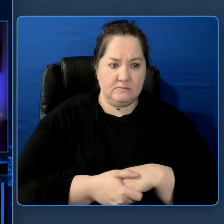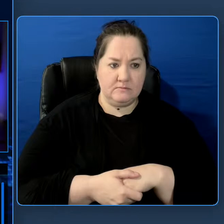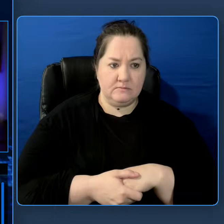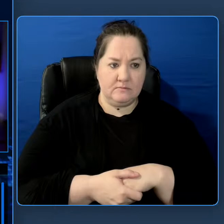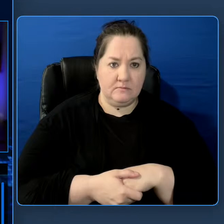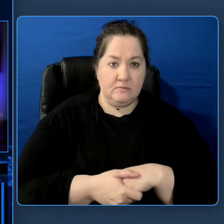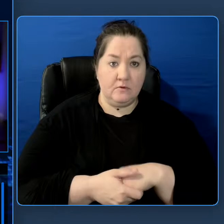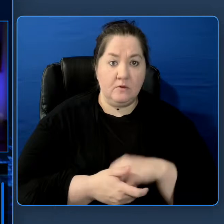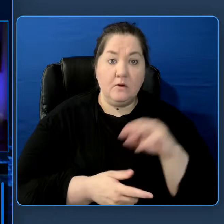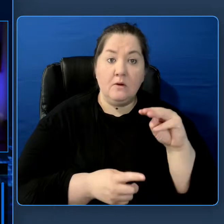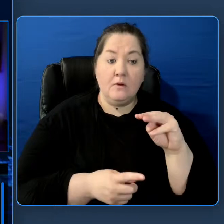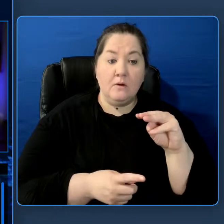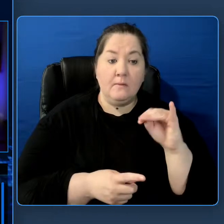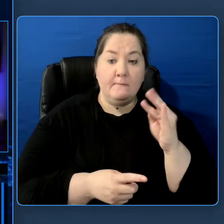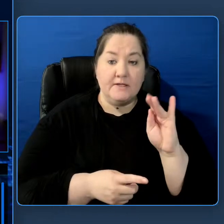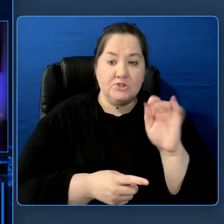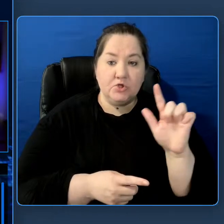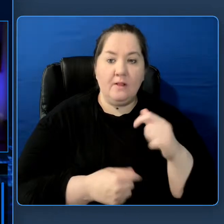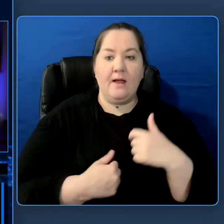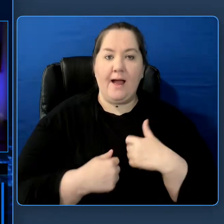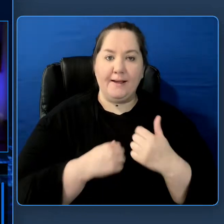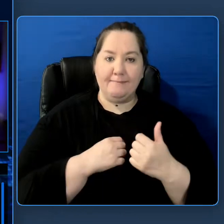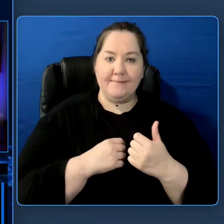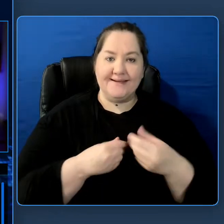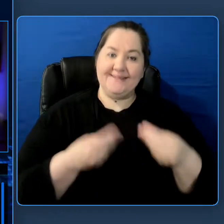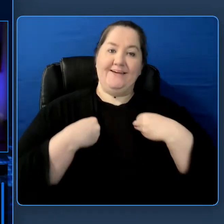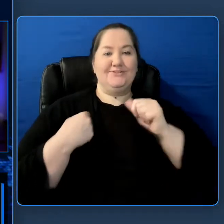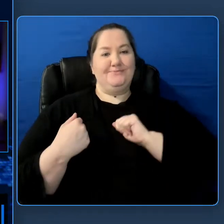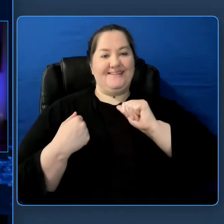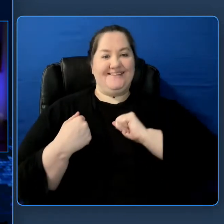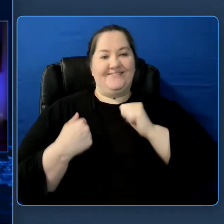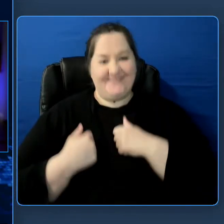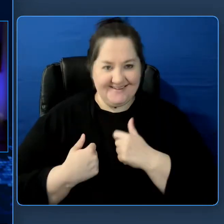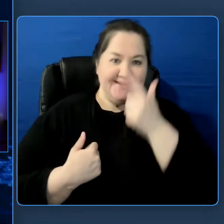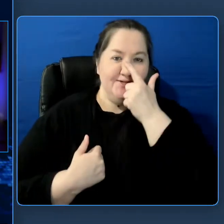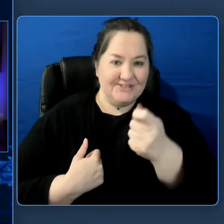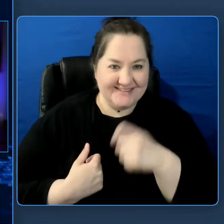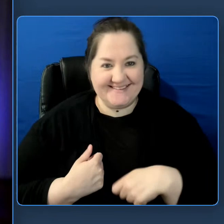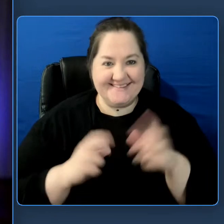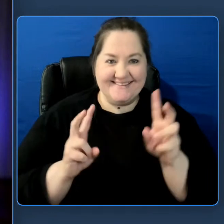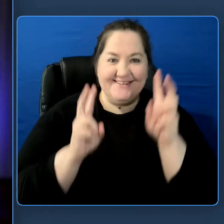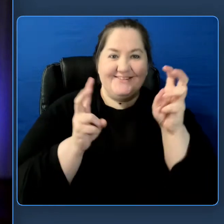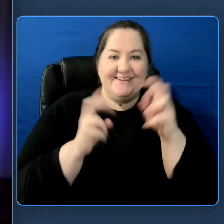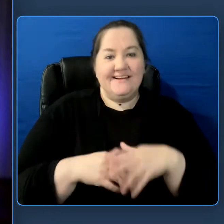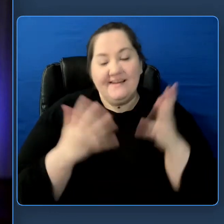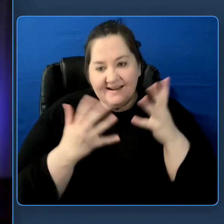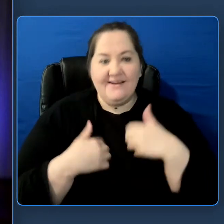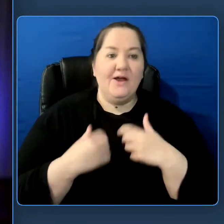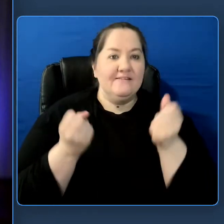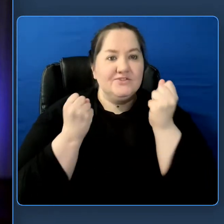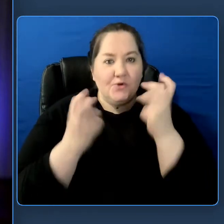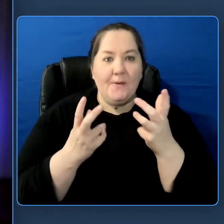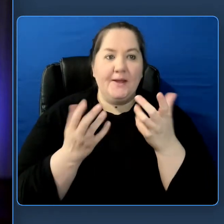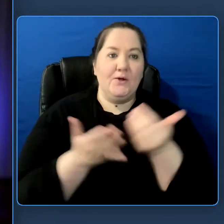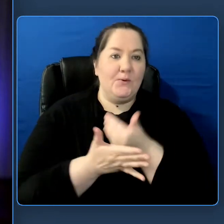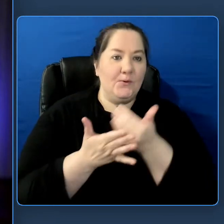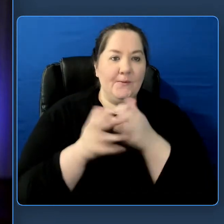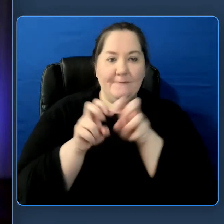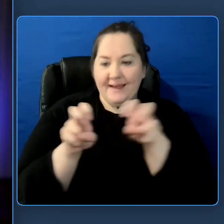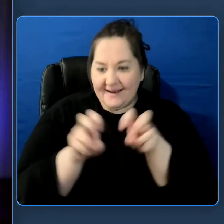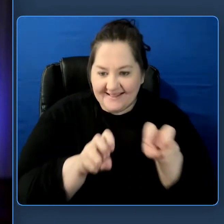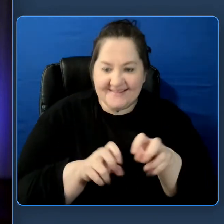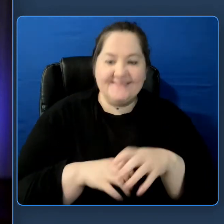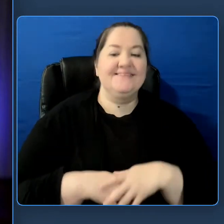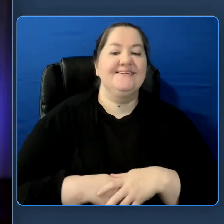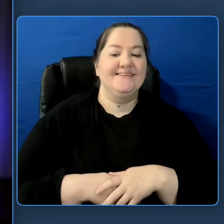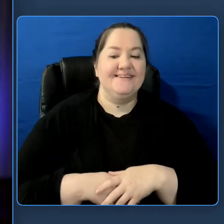Go ahead, Mitchell. Okay, I know I kicked it to myself, so I thought it was an interesting subject to bring up since we have so many new panelists.